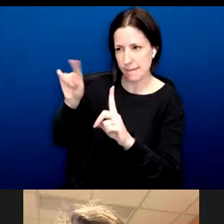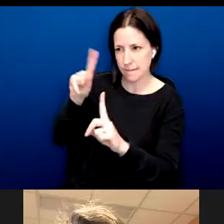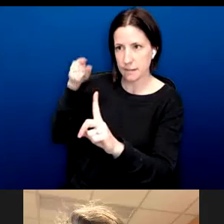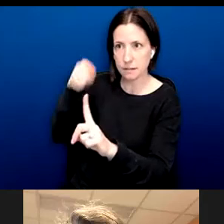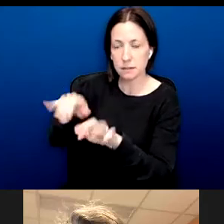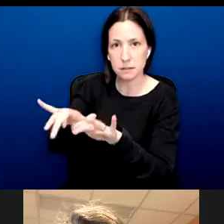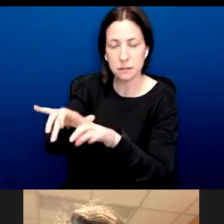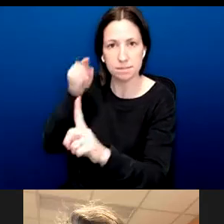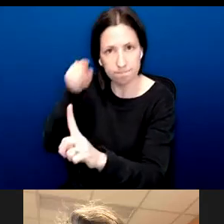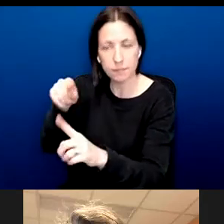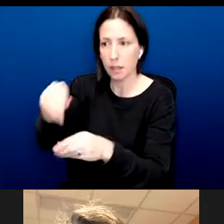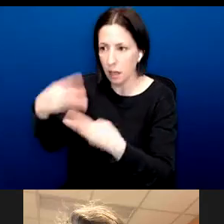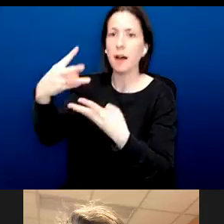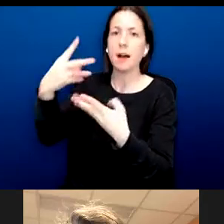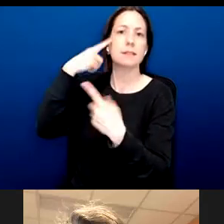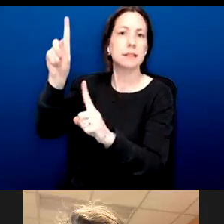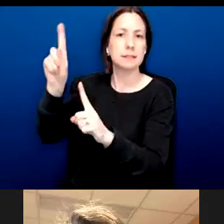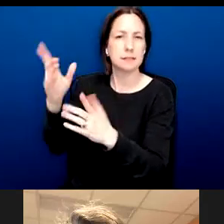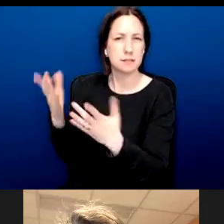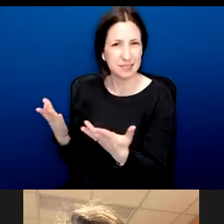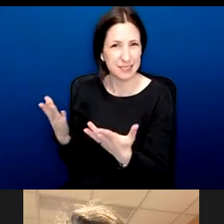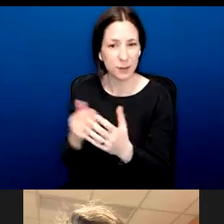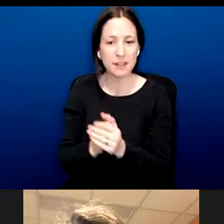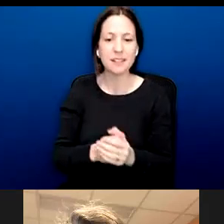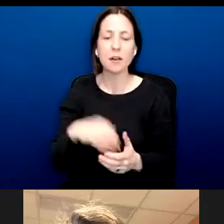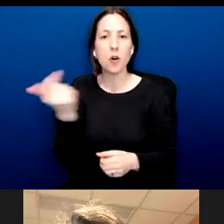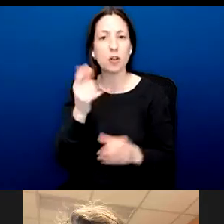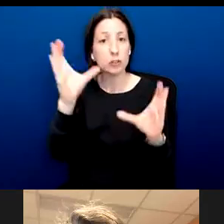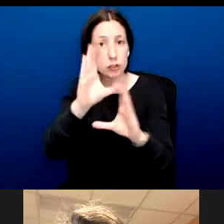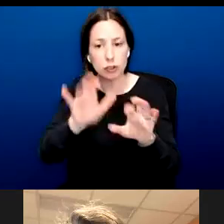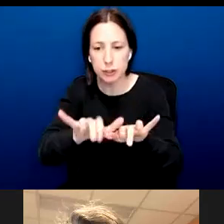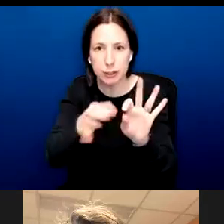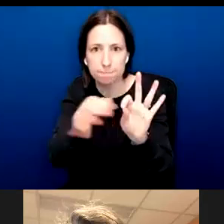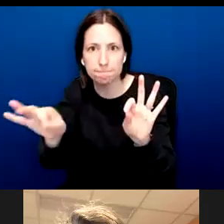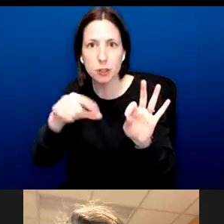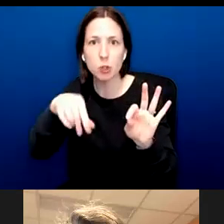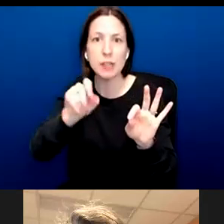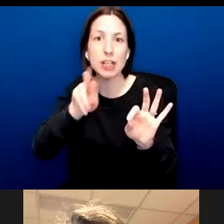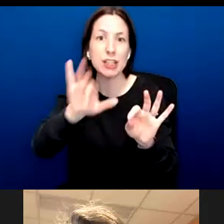So again, the problem with the search engines, the search queries, that's